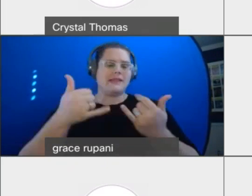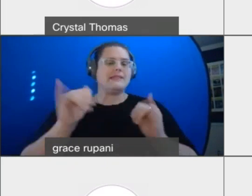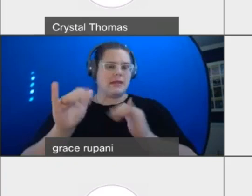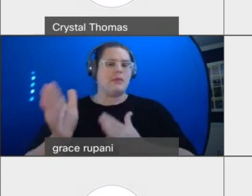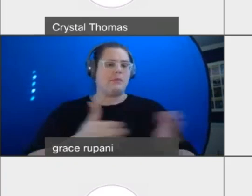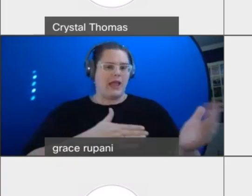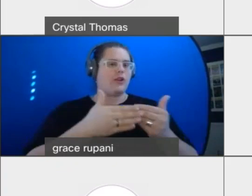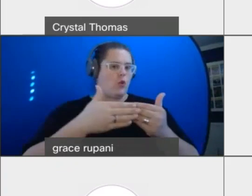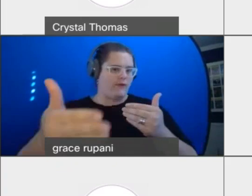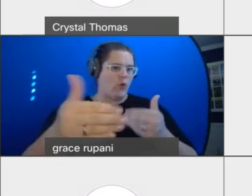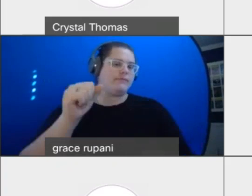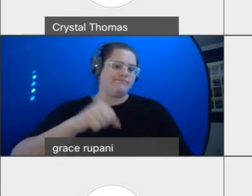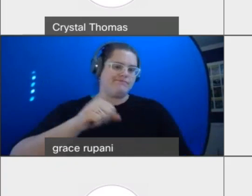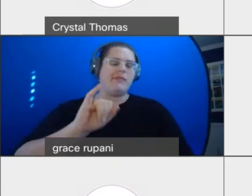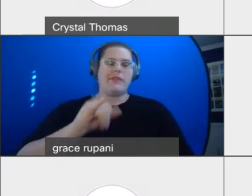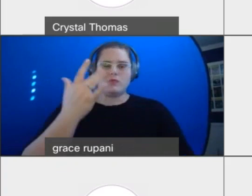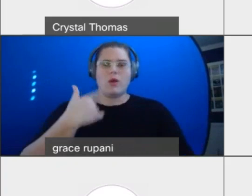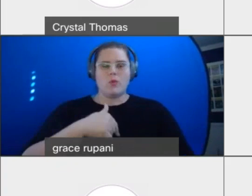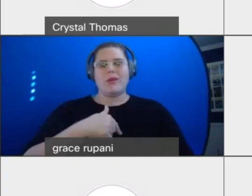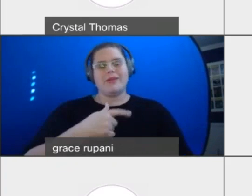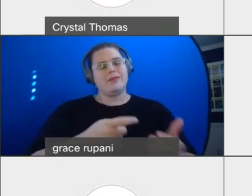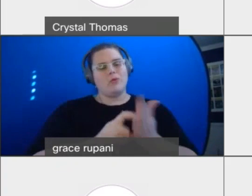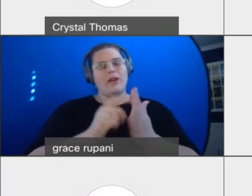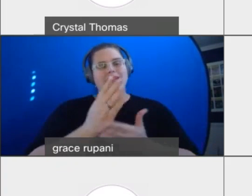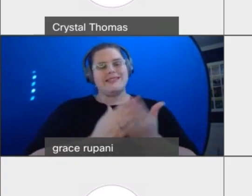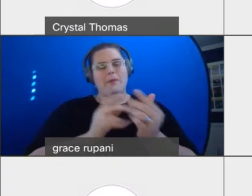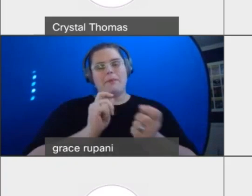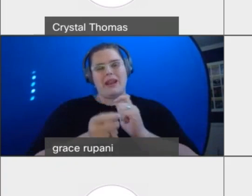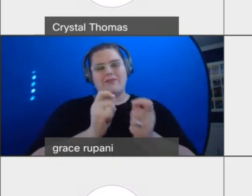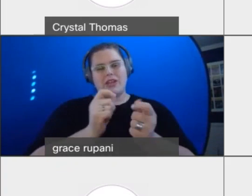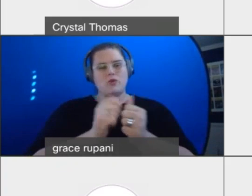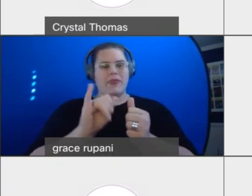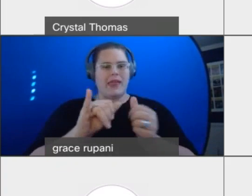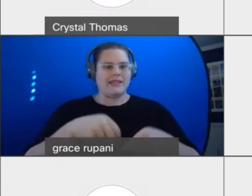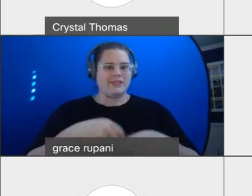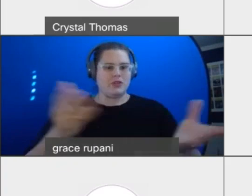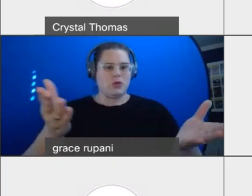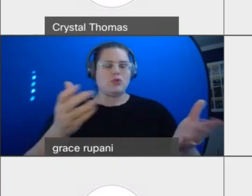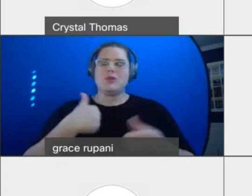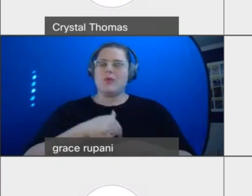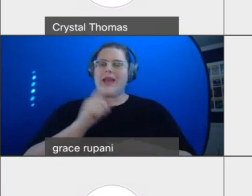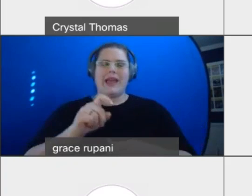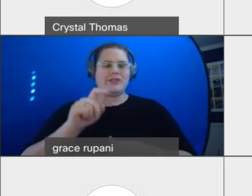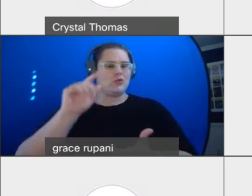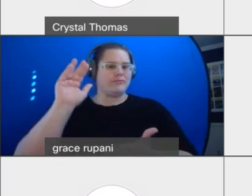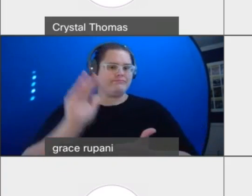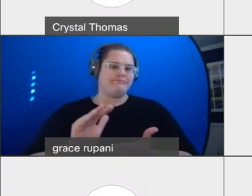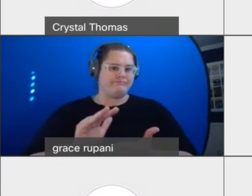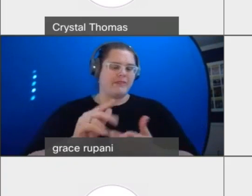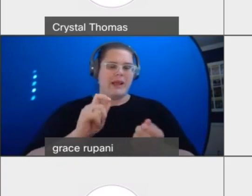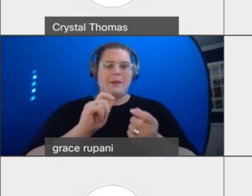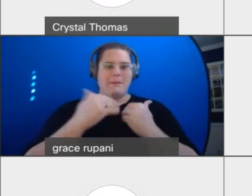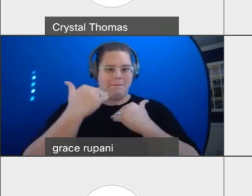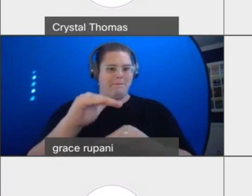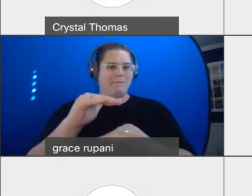that's why we had to make some modifications with just the distribution because of the low number of doses that